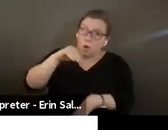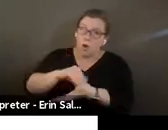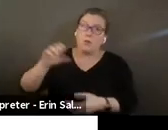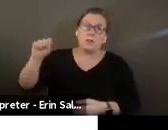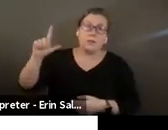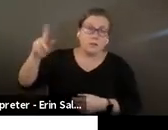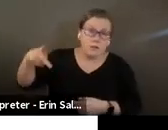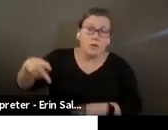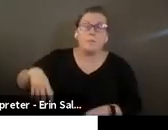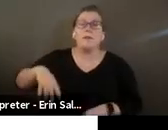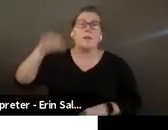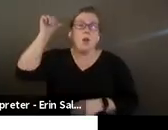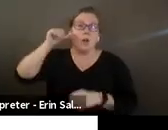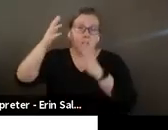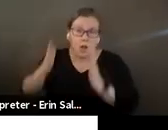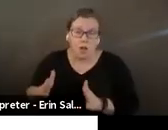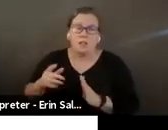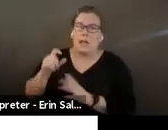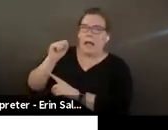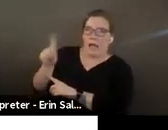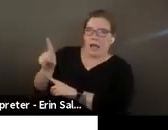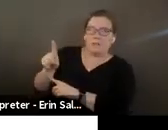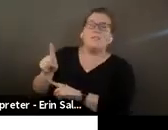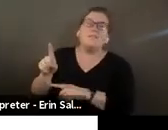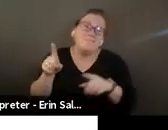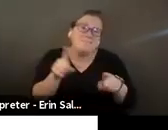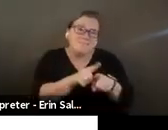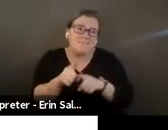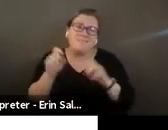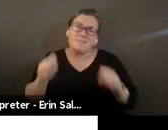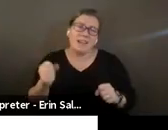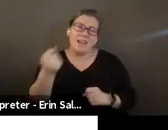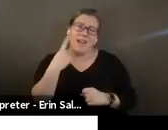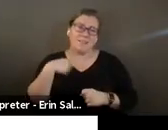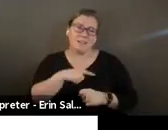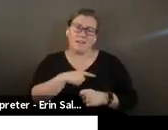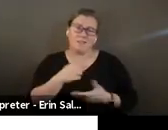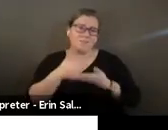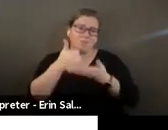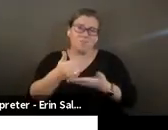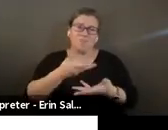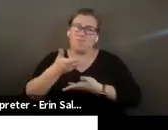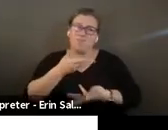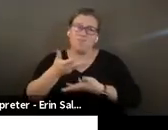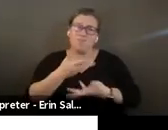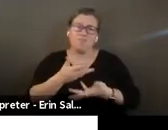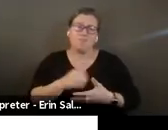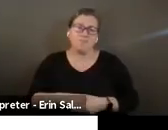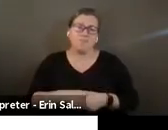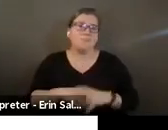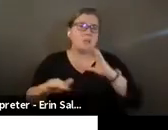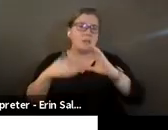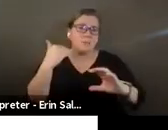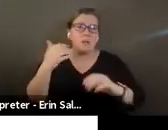But again, we are more than happy to help with that as well. Just call our office or email.